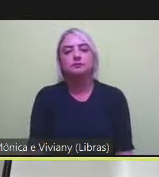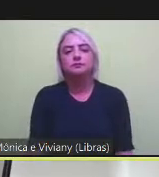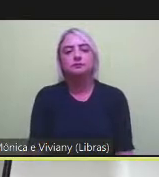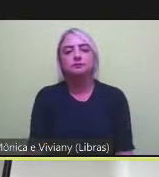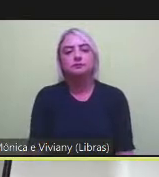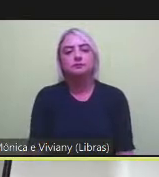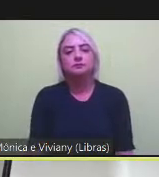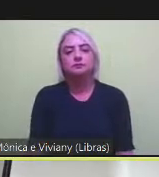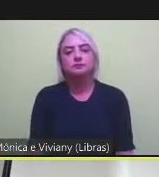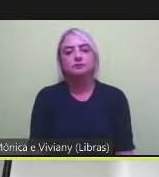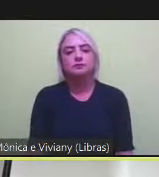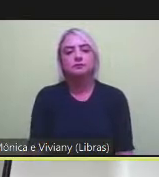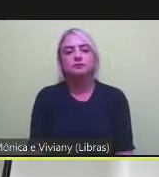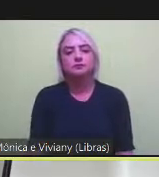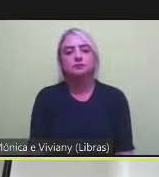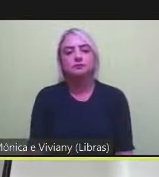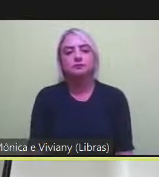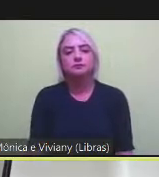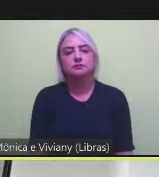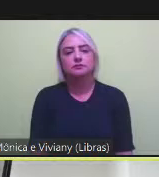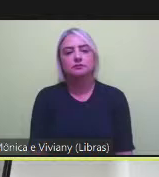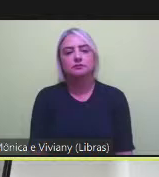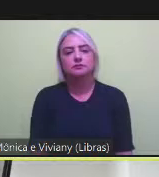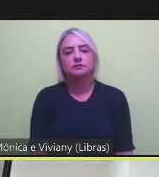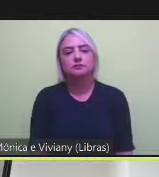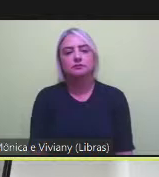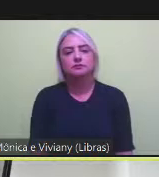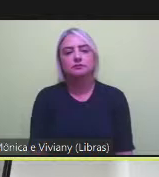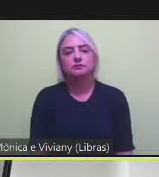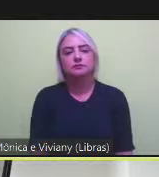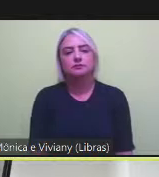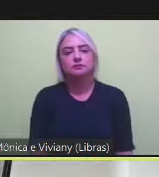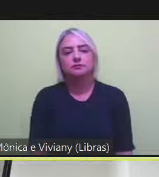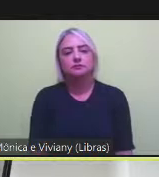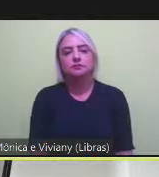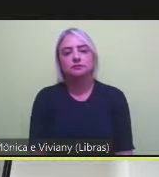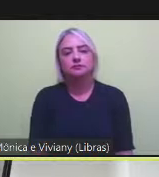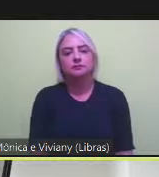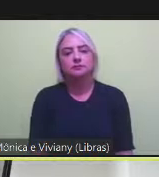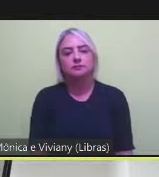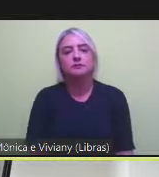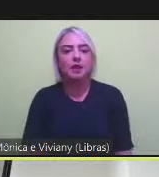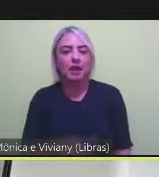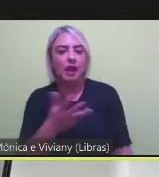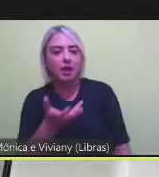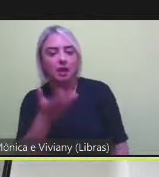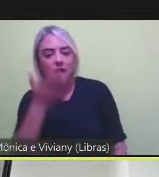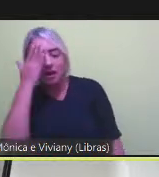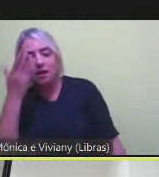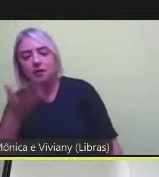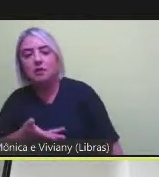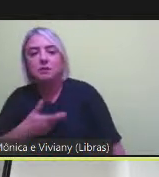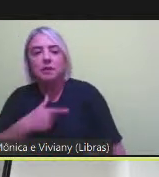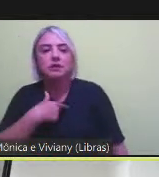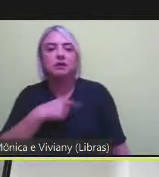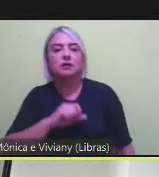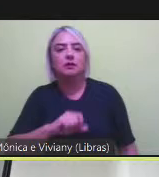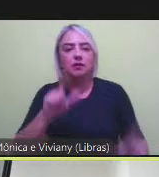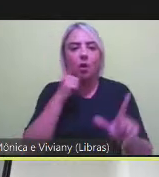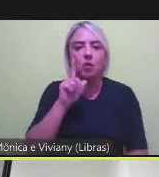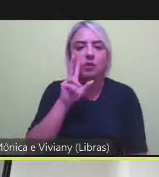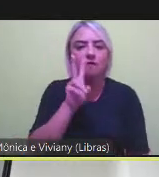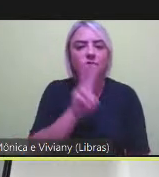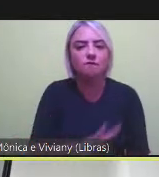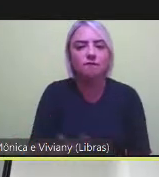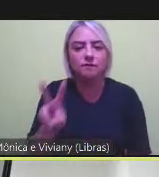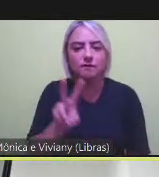Deixem-me só colocar em modo de apresentação e acredito que neste momento... And now I